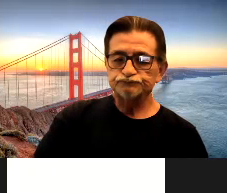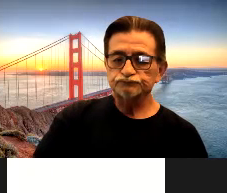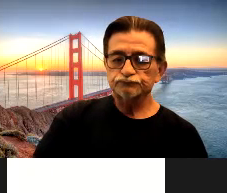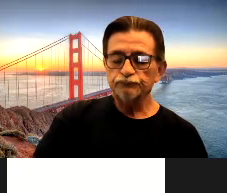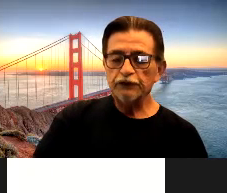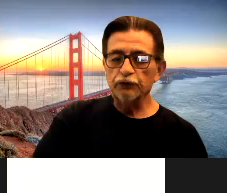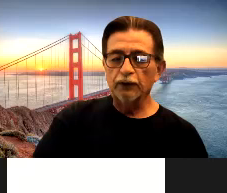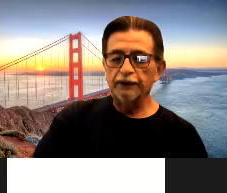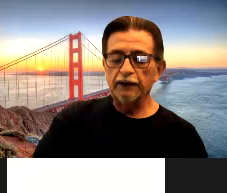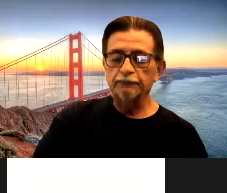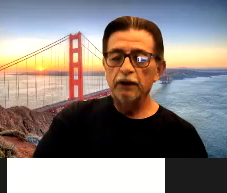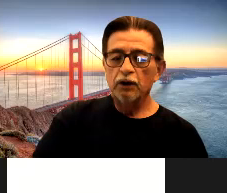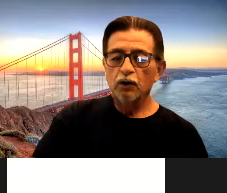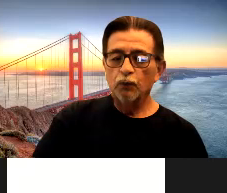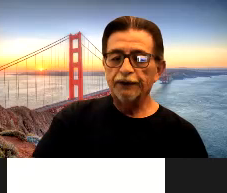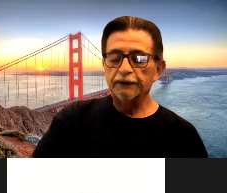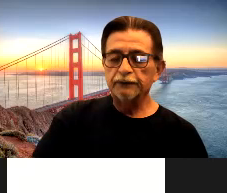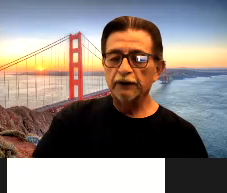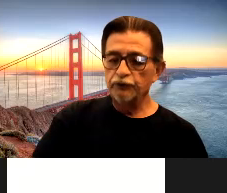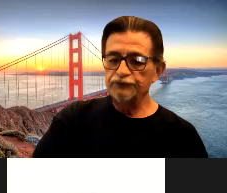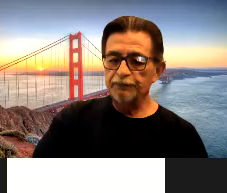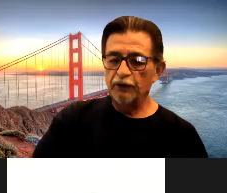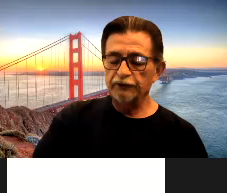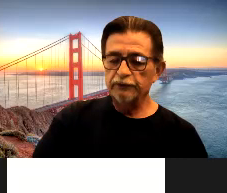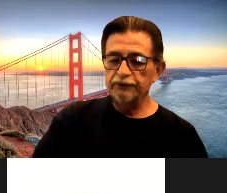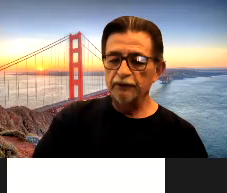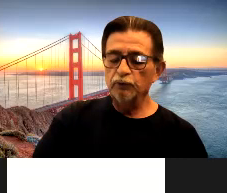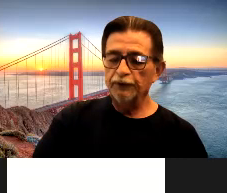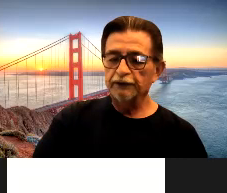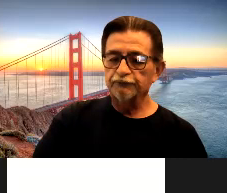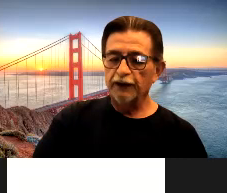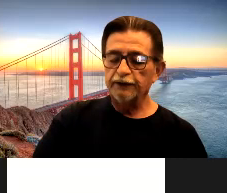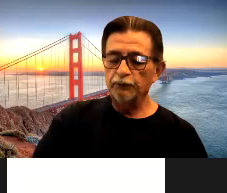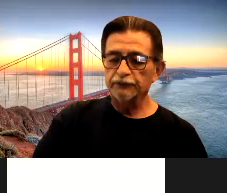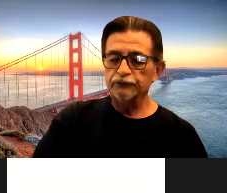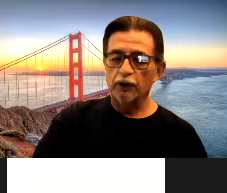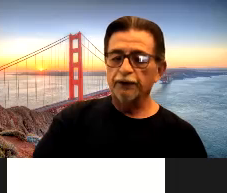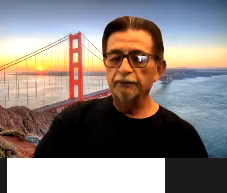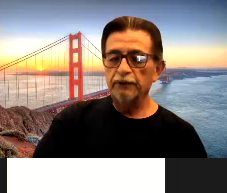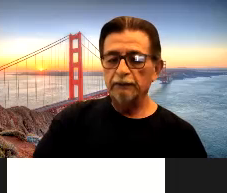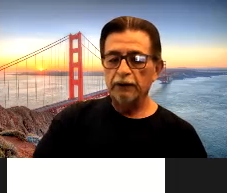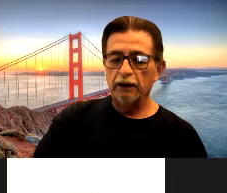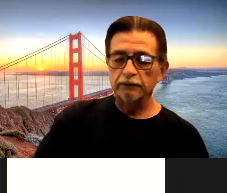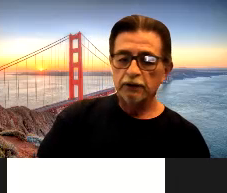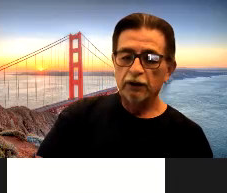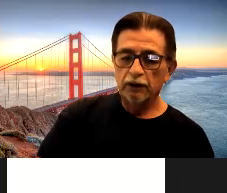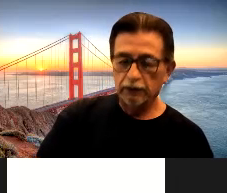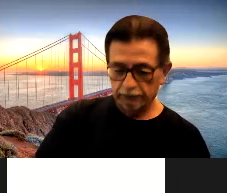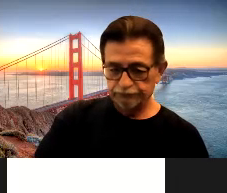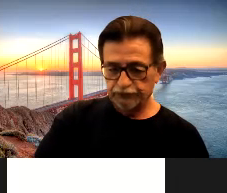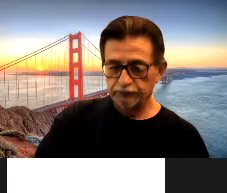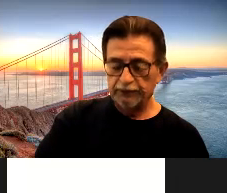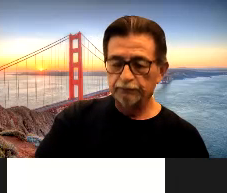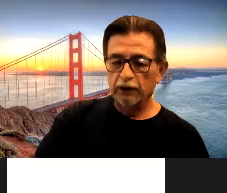it. So again, we can use the periodic table. We got to find it. We got strontium,